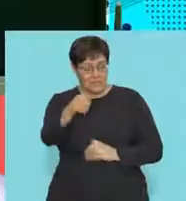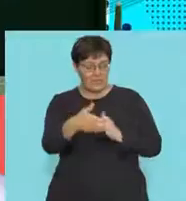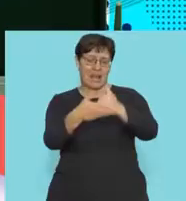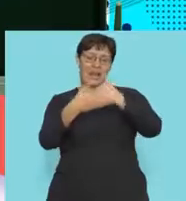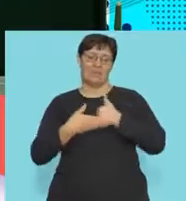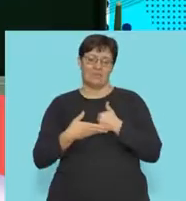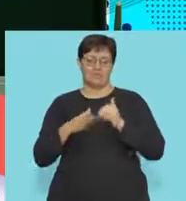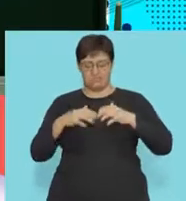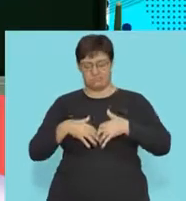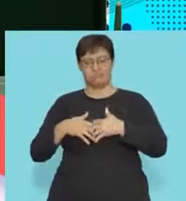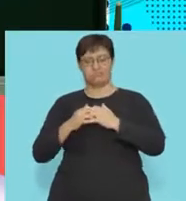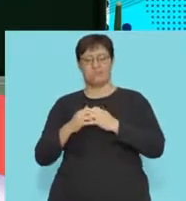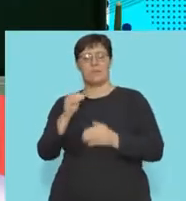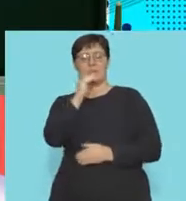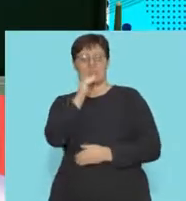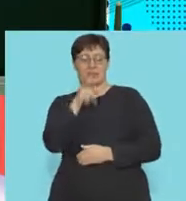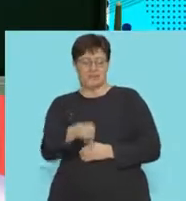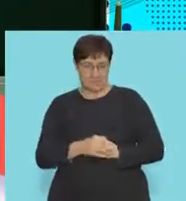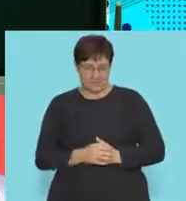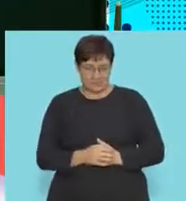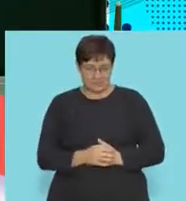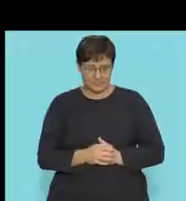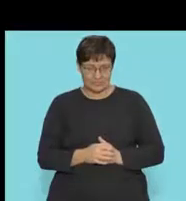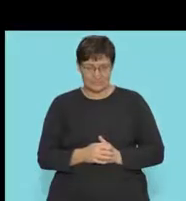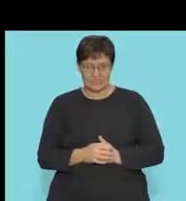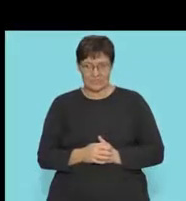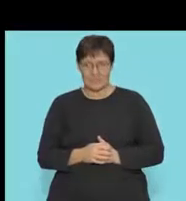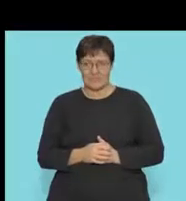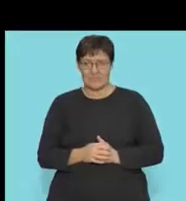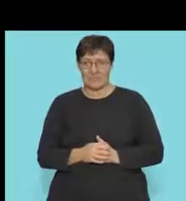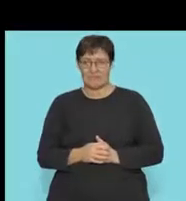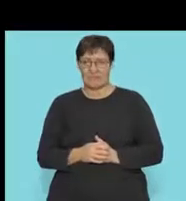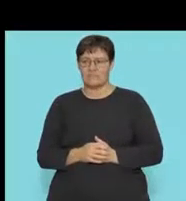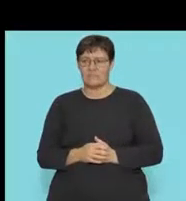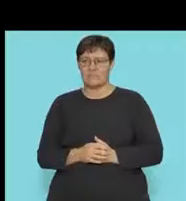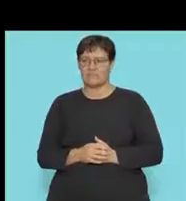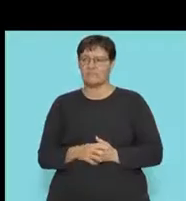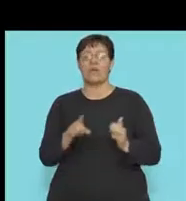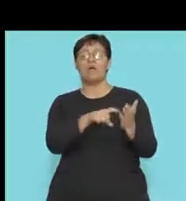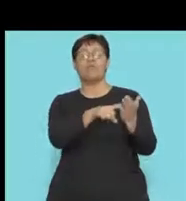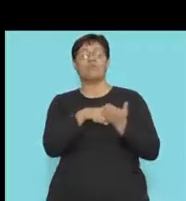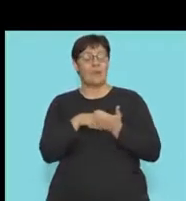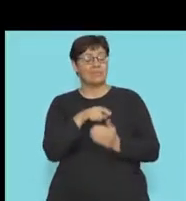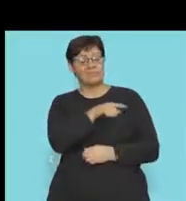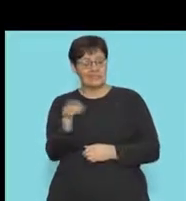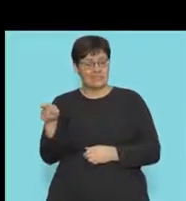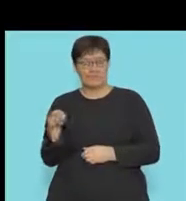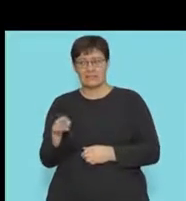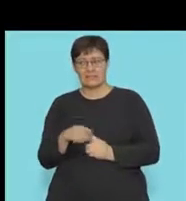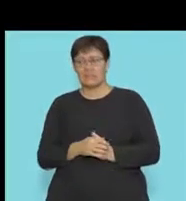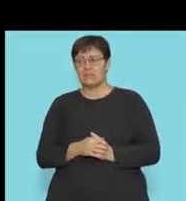you to formulate a definition together. Right, so the requirements and products